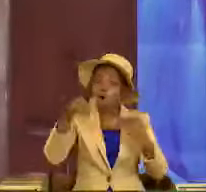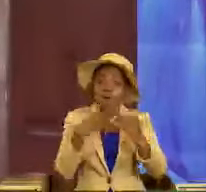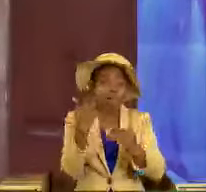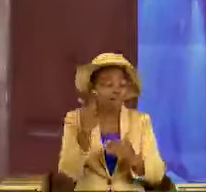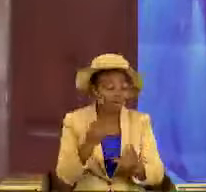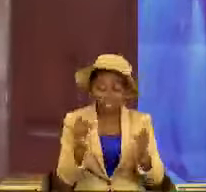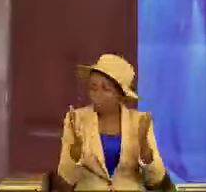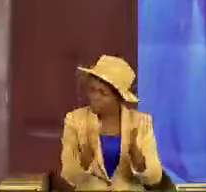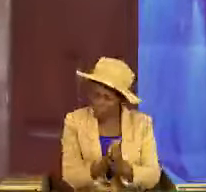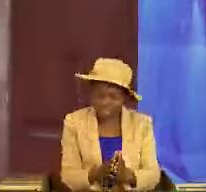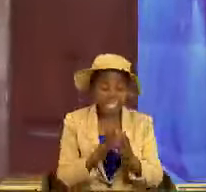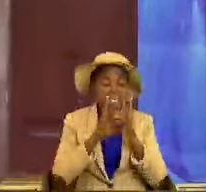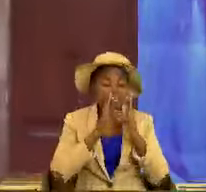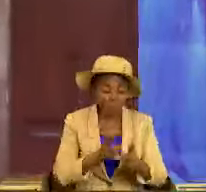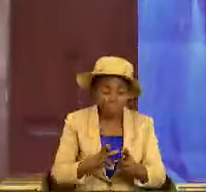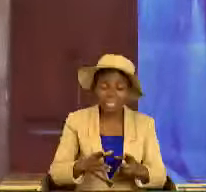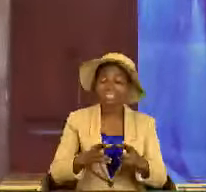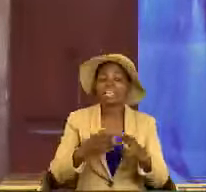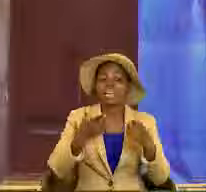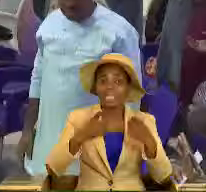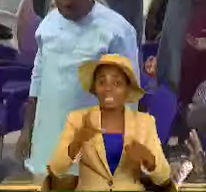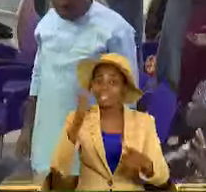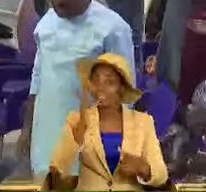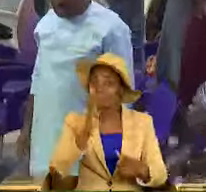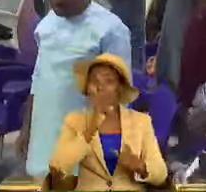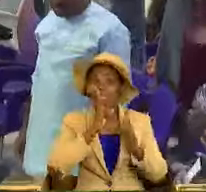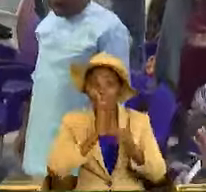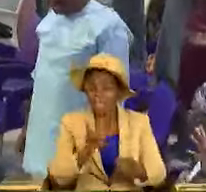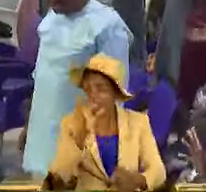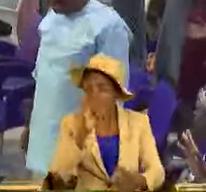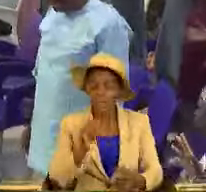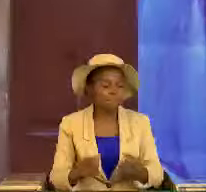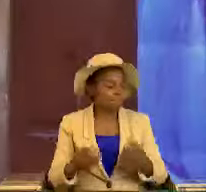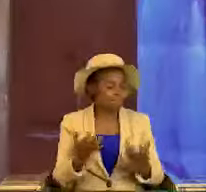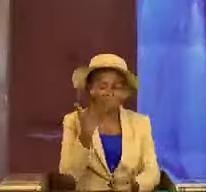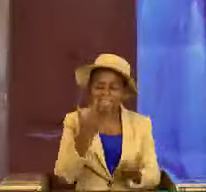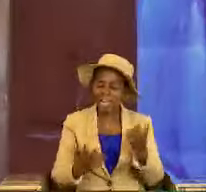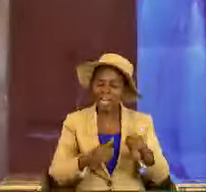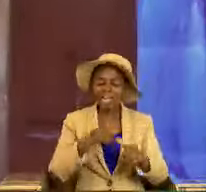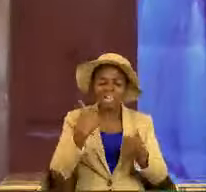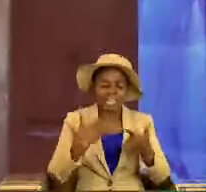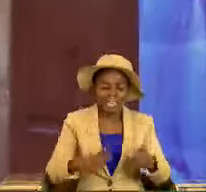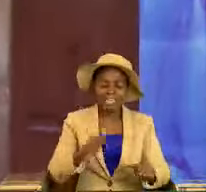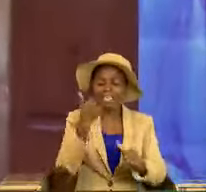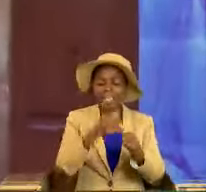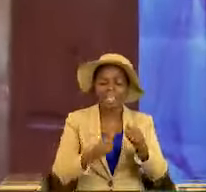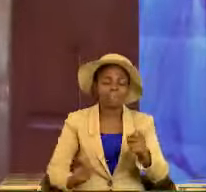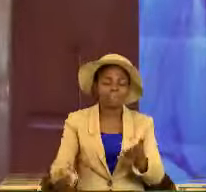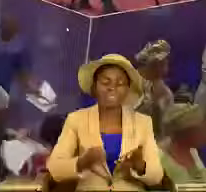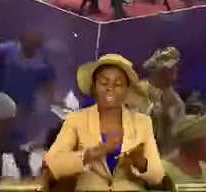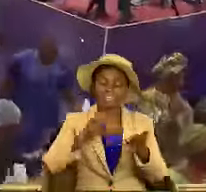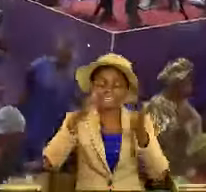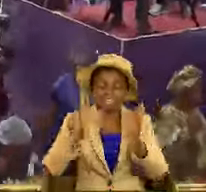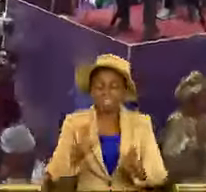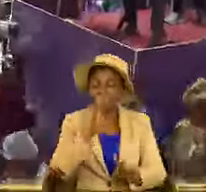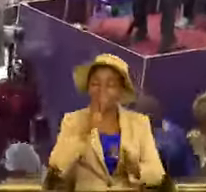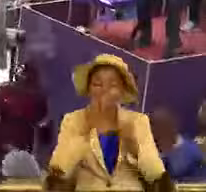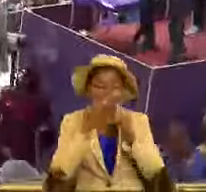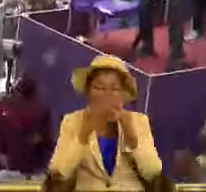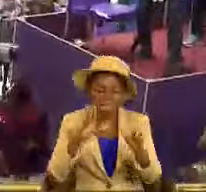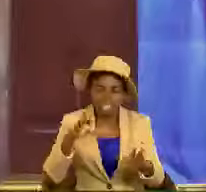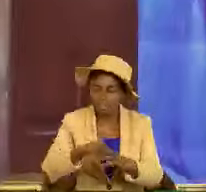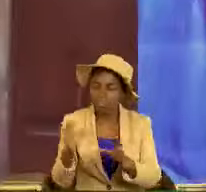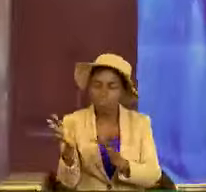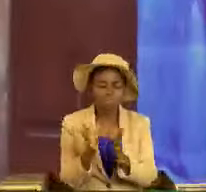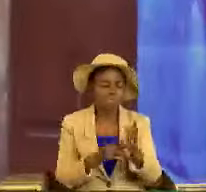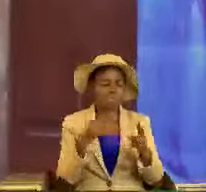by fire let every writer become testifier Let Your Glory fill this prayer request